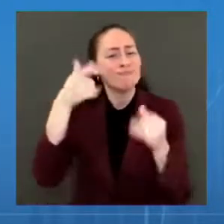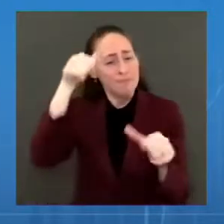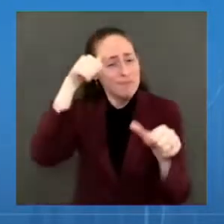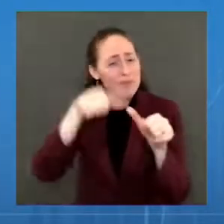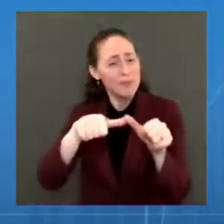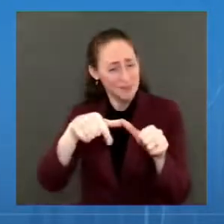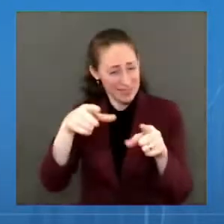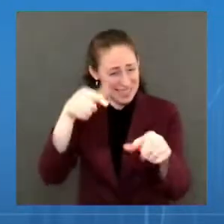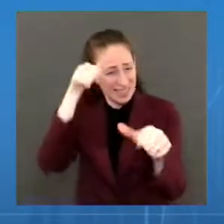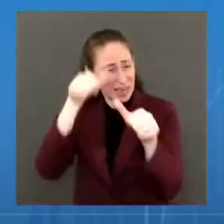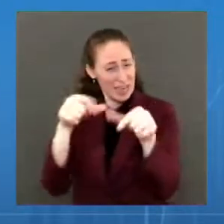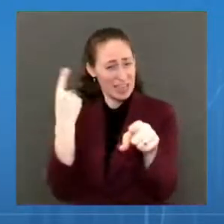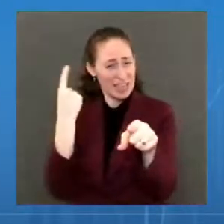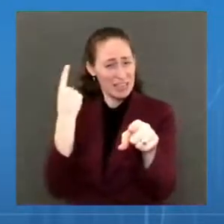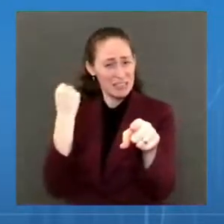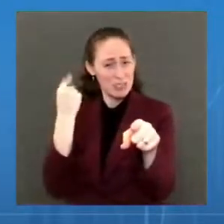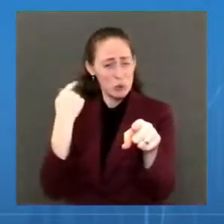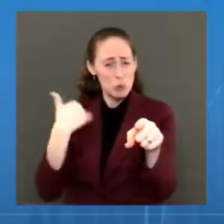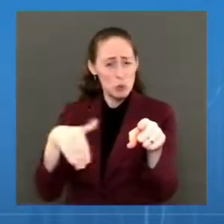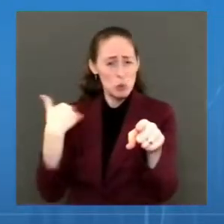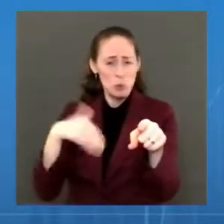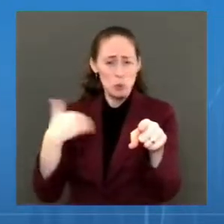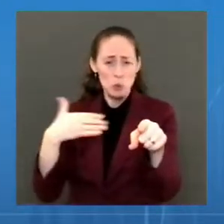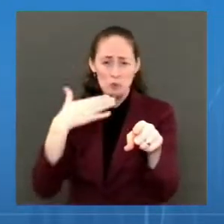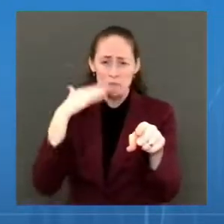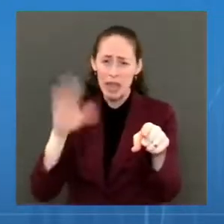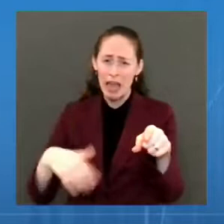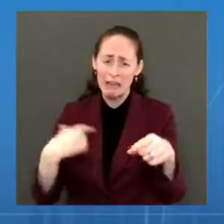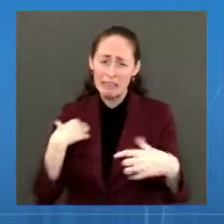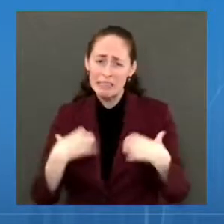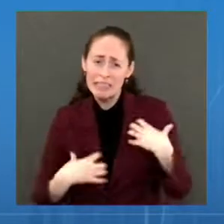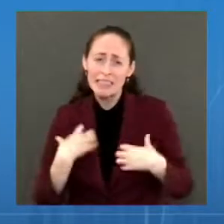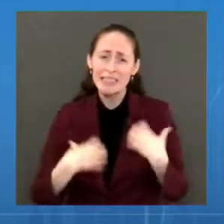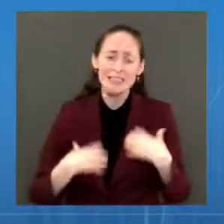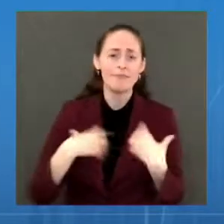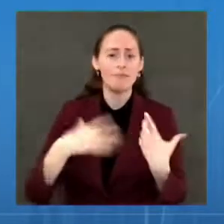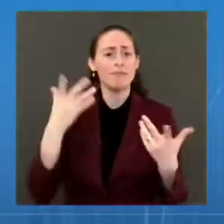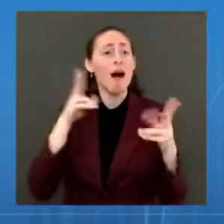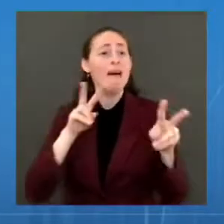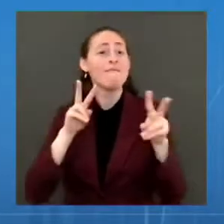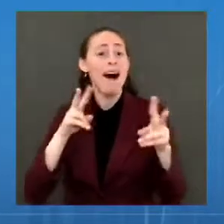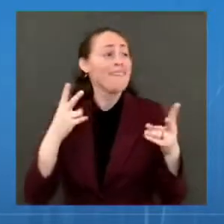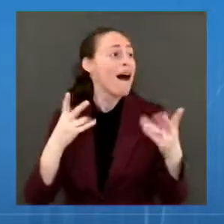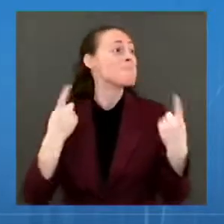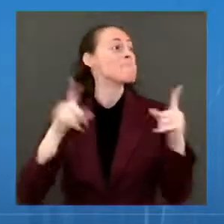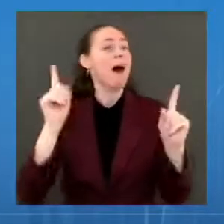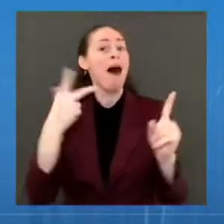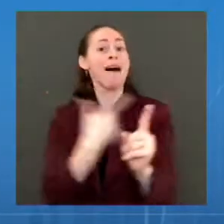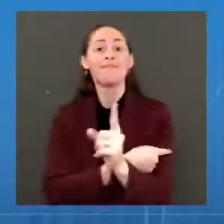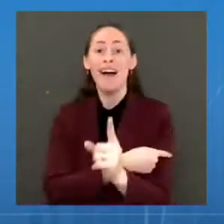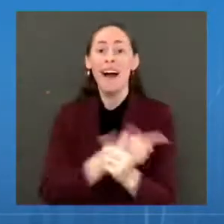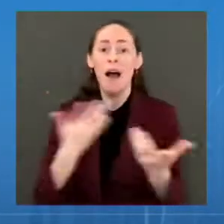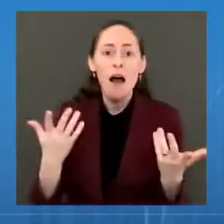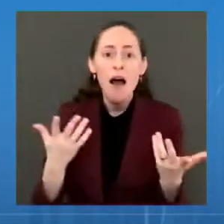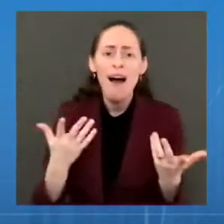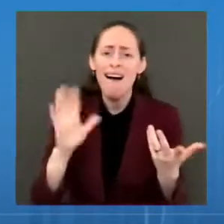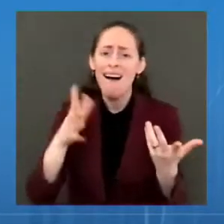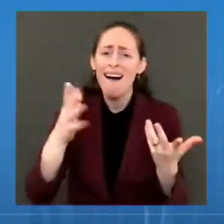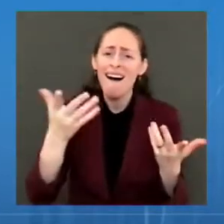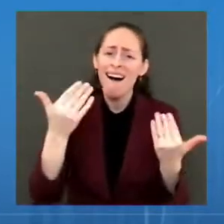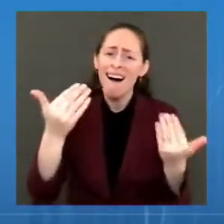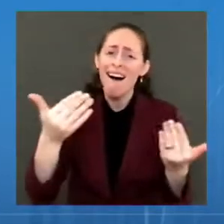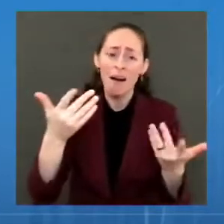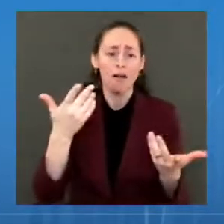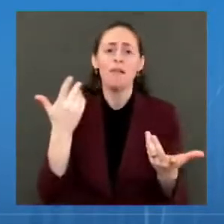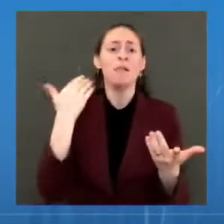great anticipation for the life-saving vaccines we currently have at our fingertips. Last year, many families did